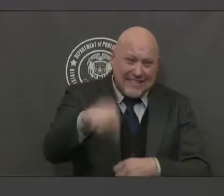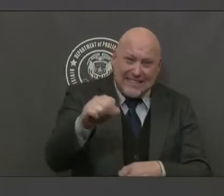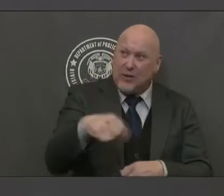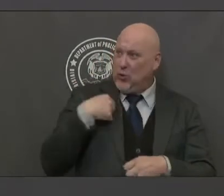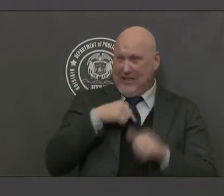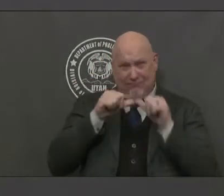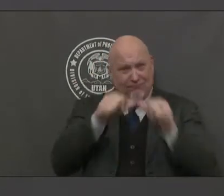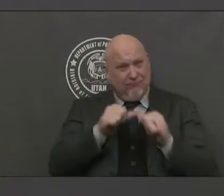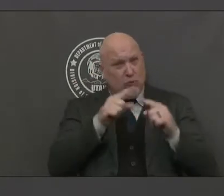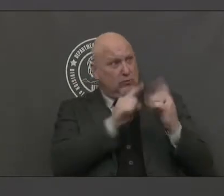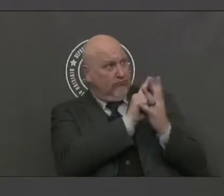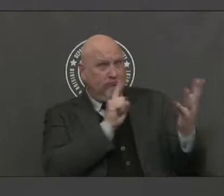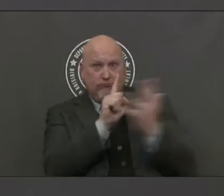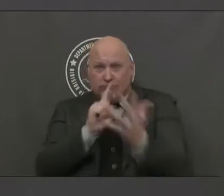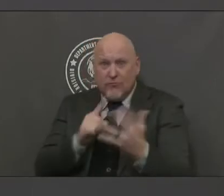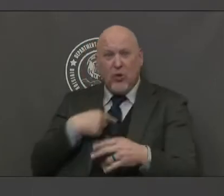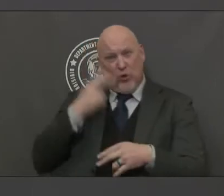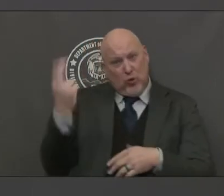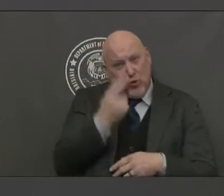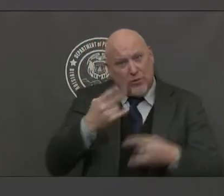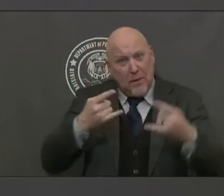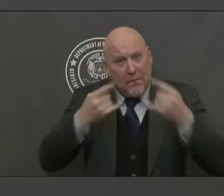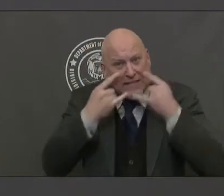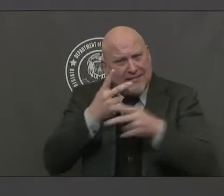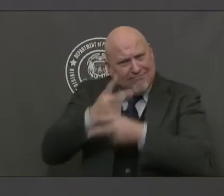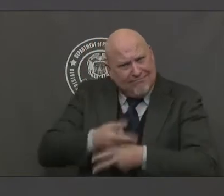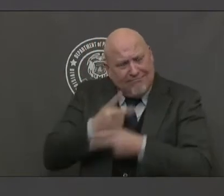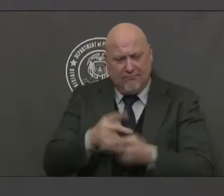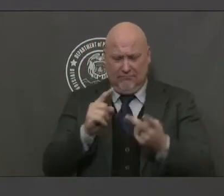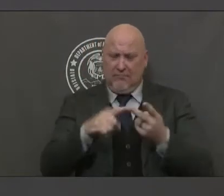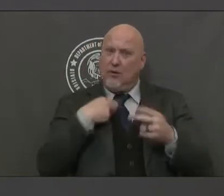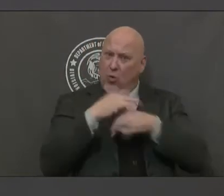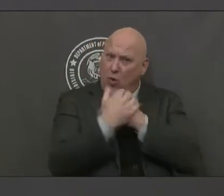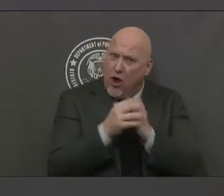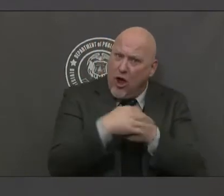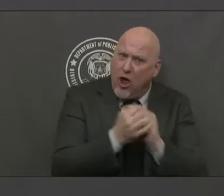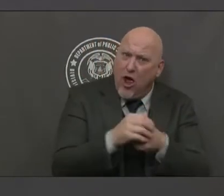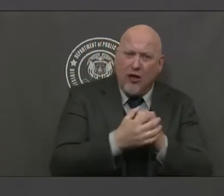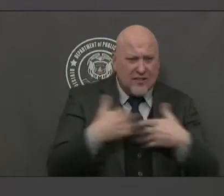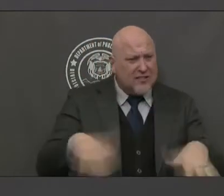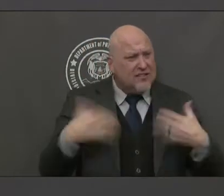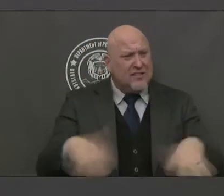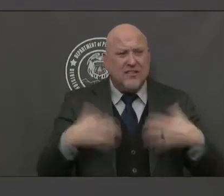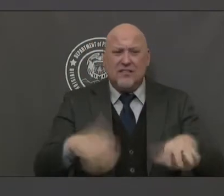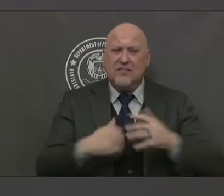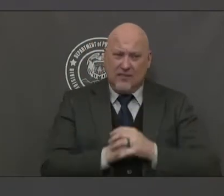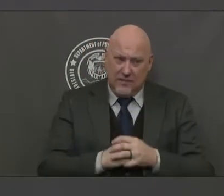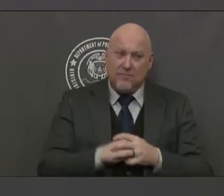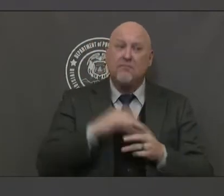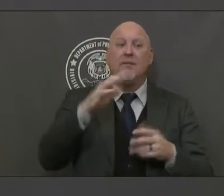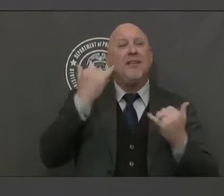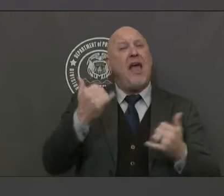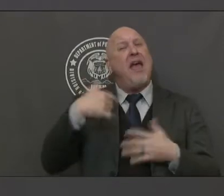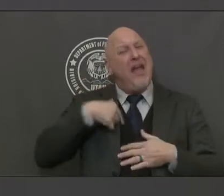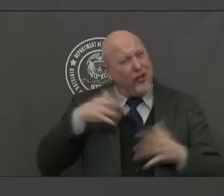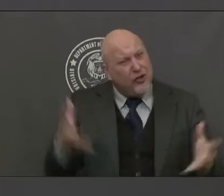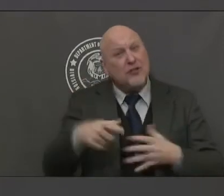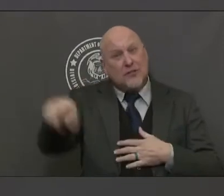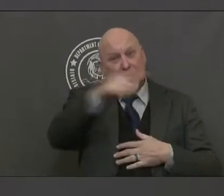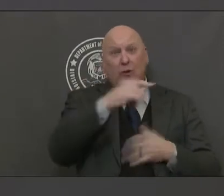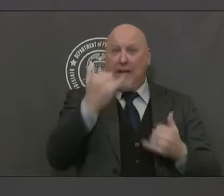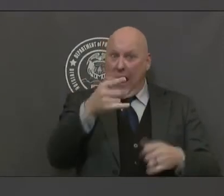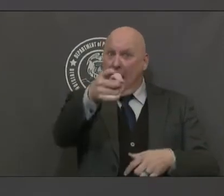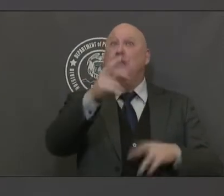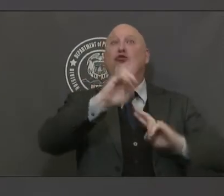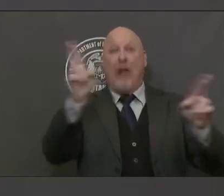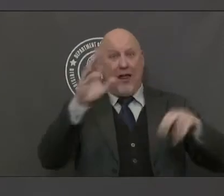large gatherings, and most importantly, getting the vaccine when it's your turn to get it. And soon that will be open